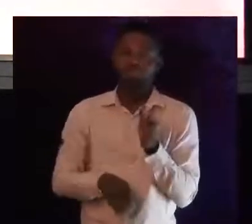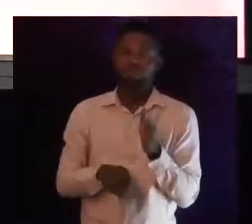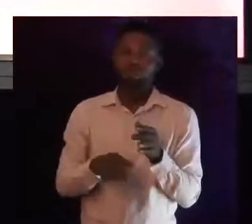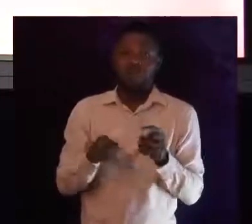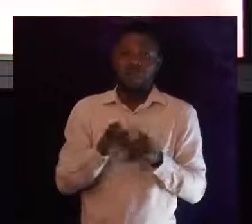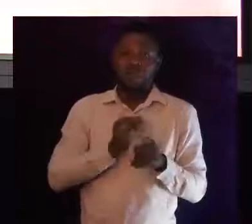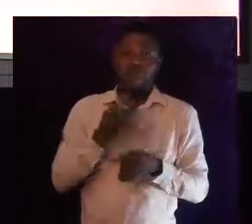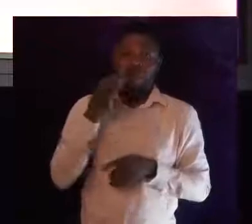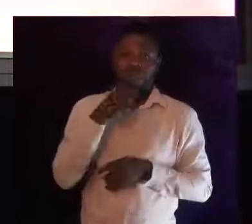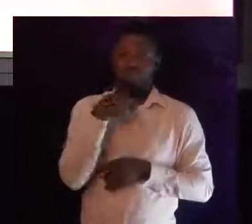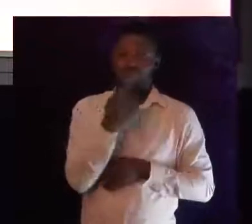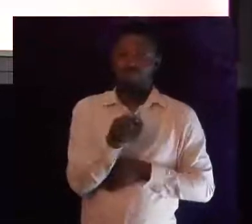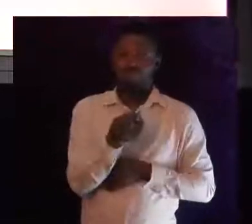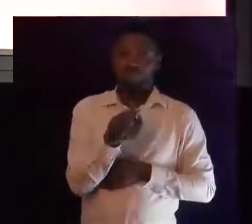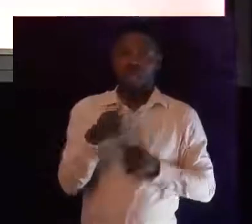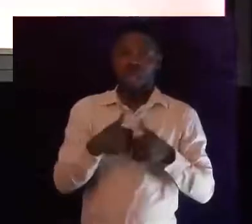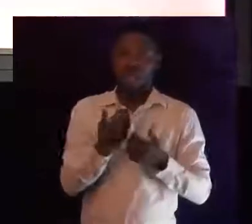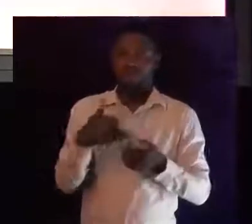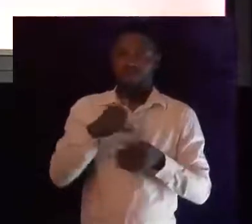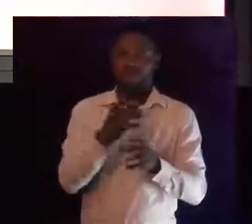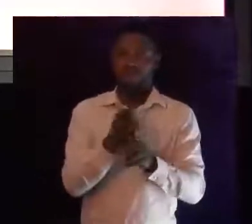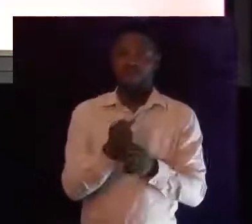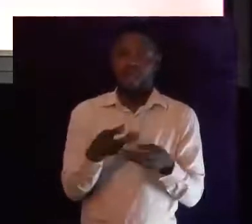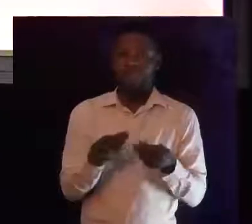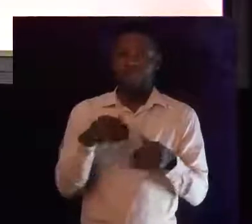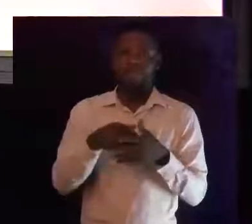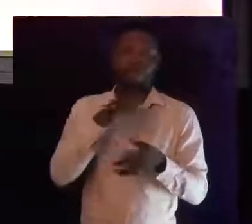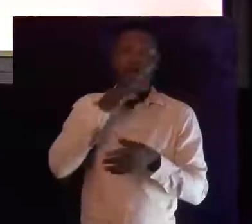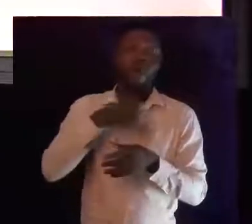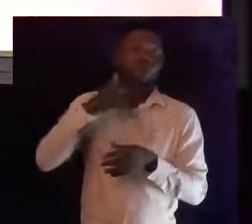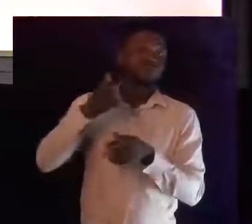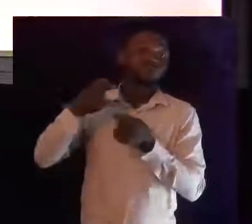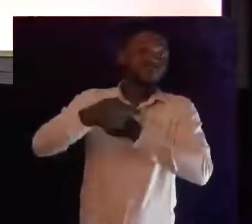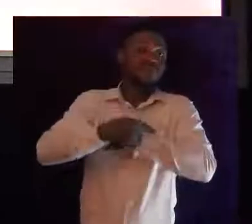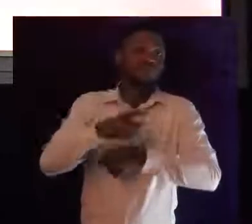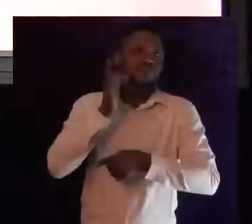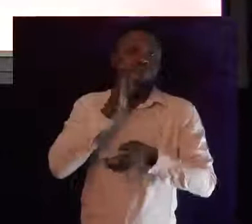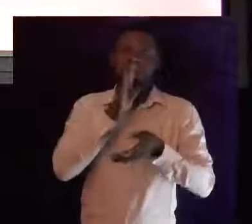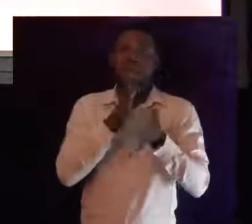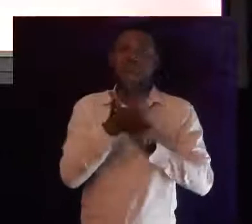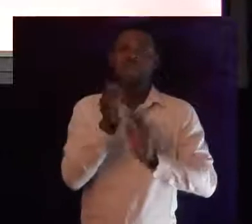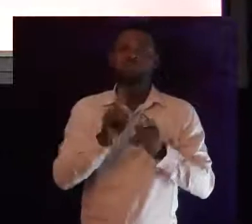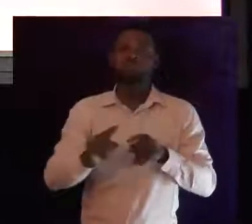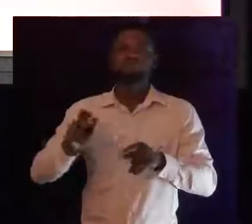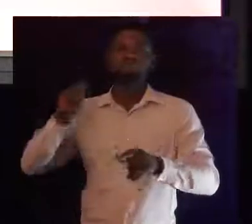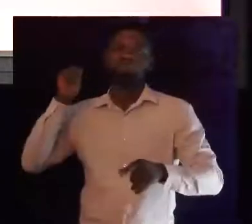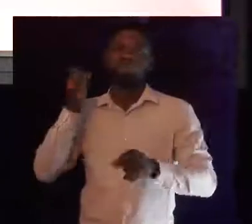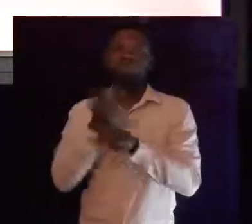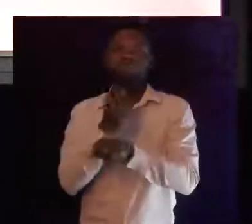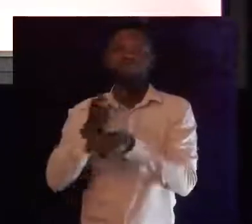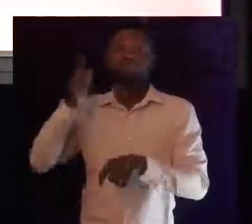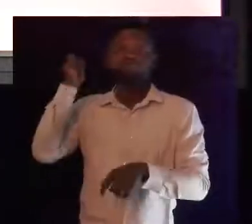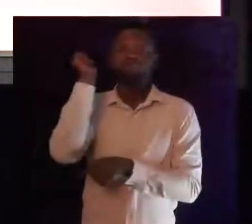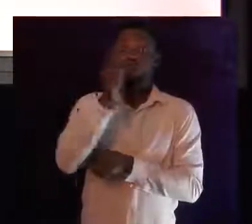cheap. Like I was told, how they get land in the olden days, that you will be asked to throw